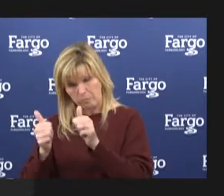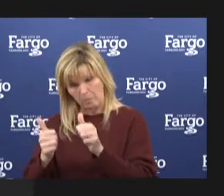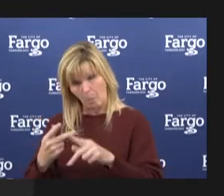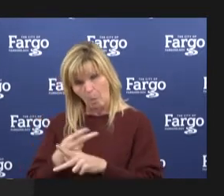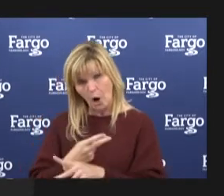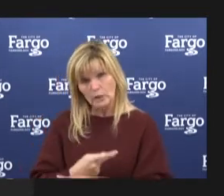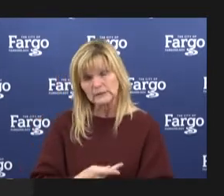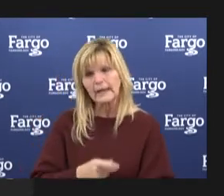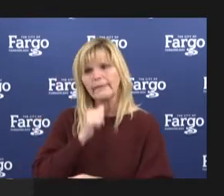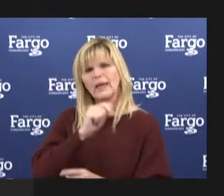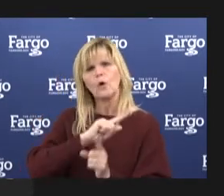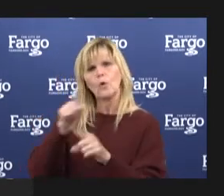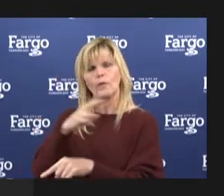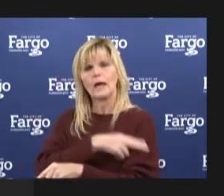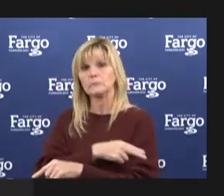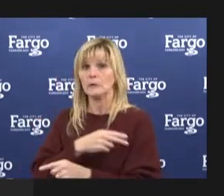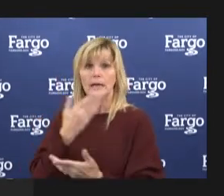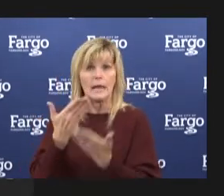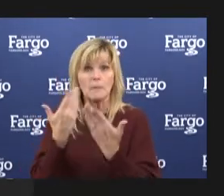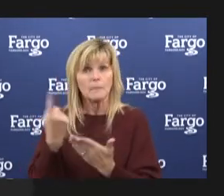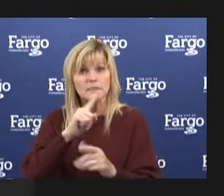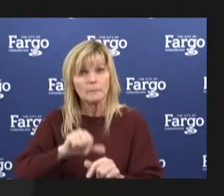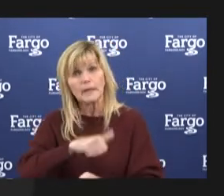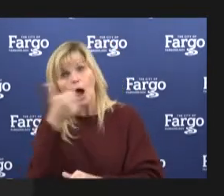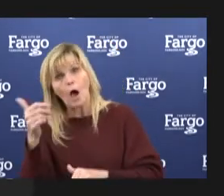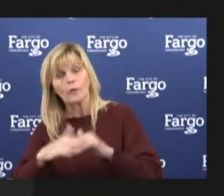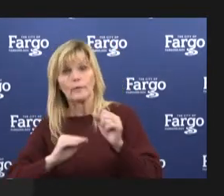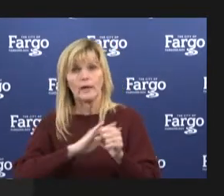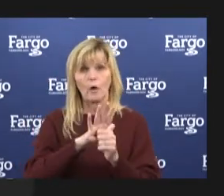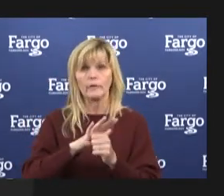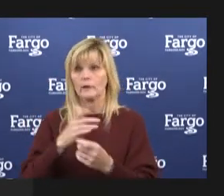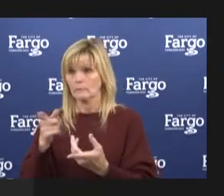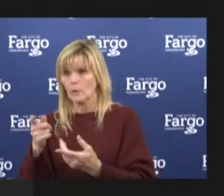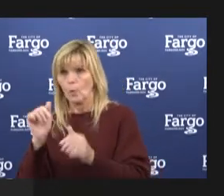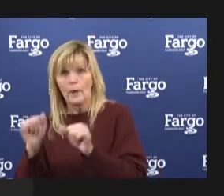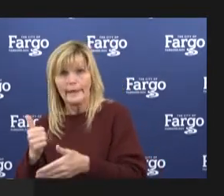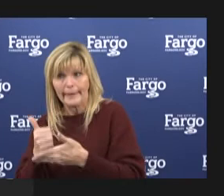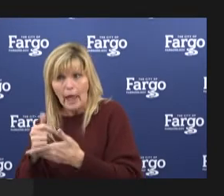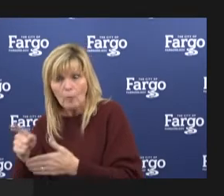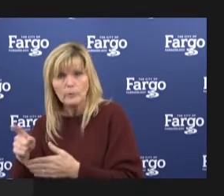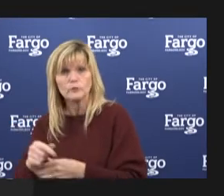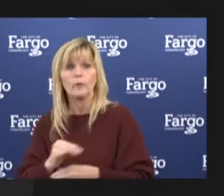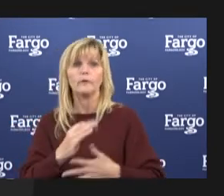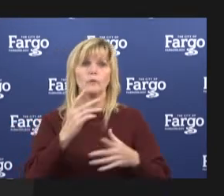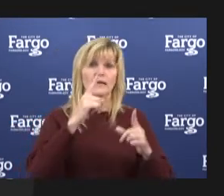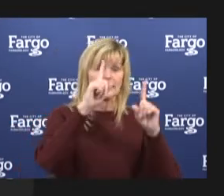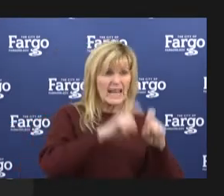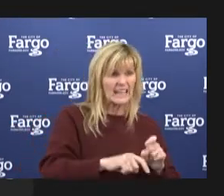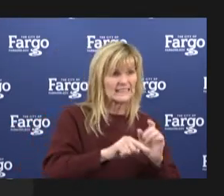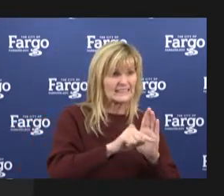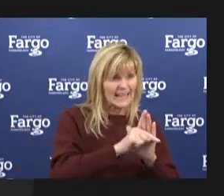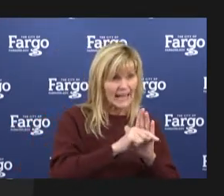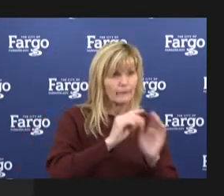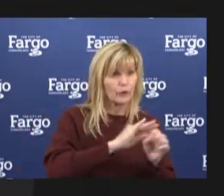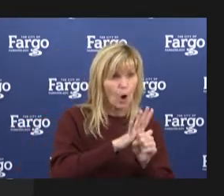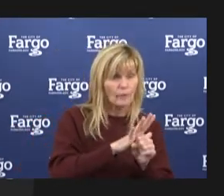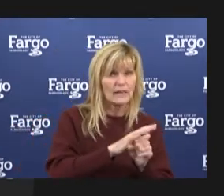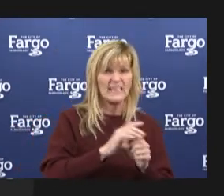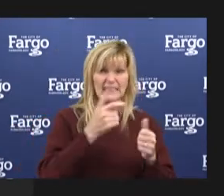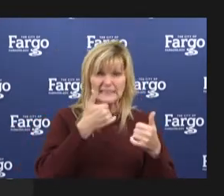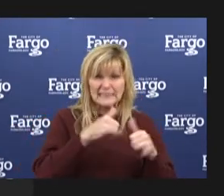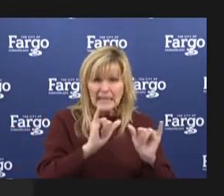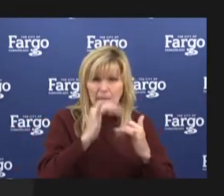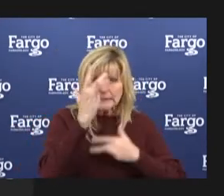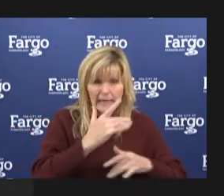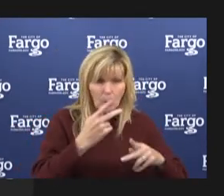be some other condition, not COVID, that could be treated as an outpatient before it gets worse. It's up to each of